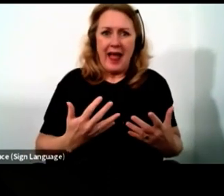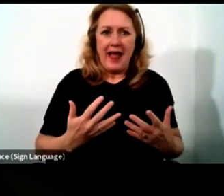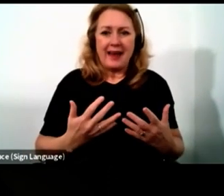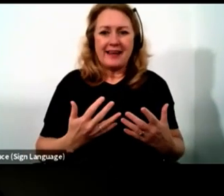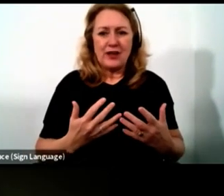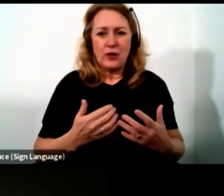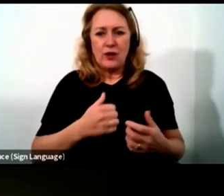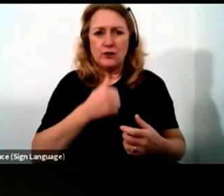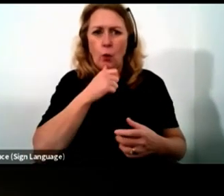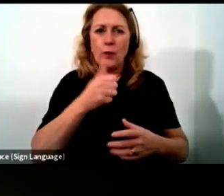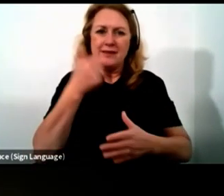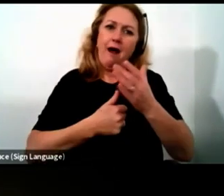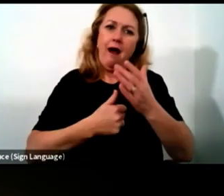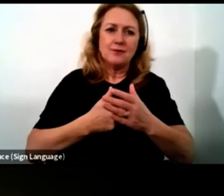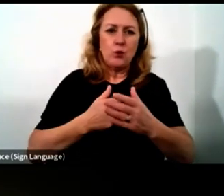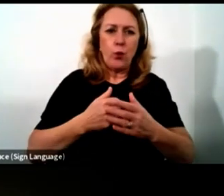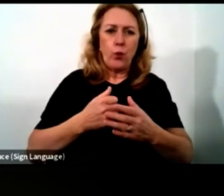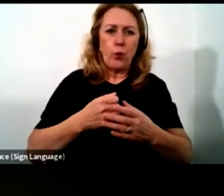that we begin planting that tree?